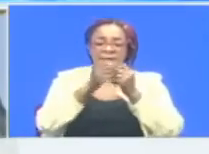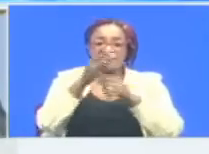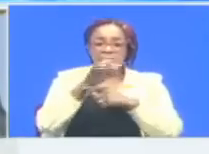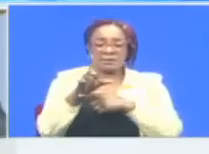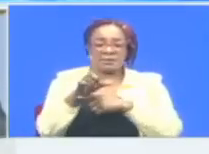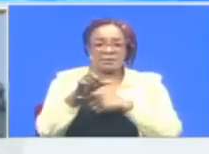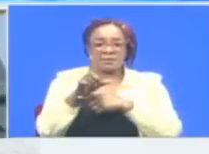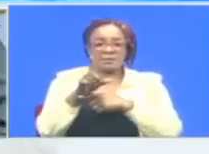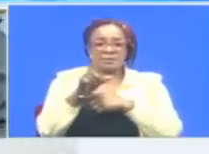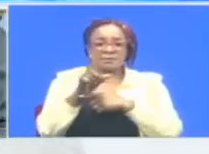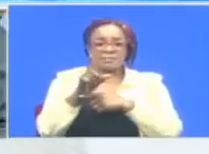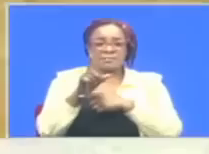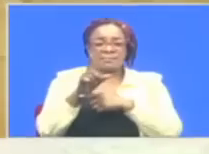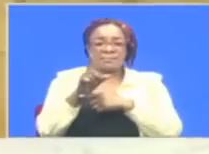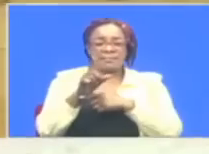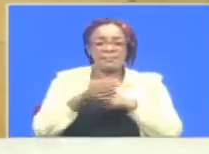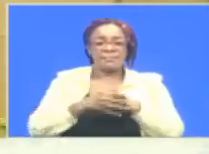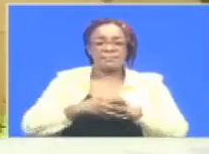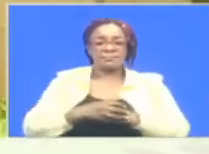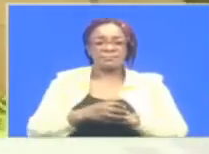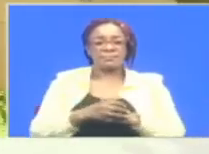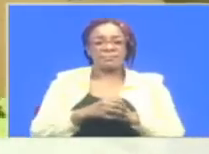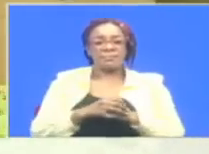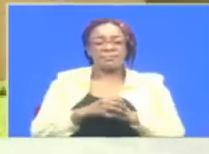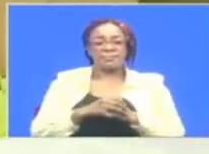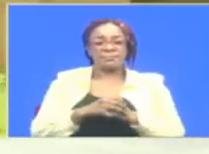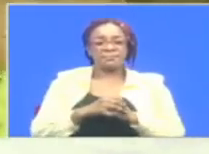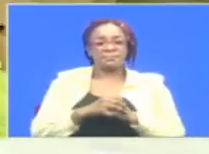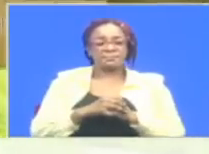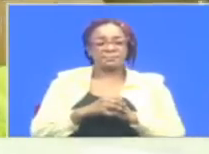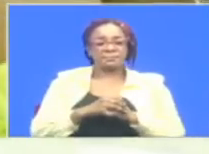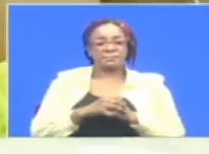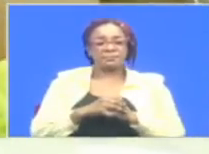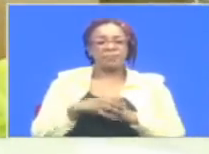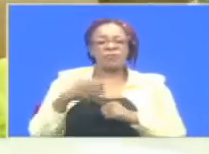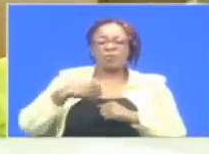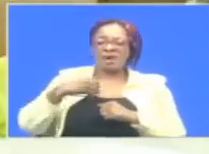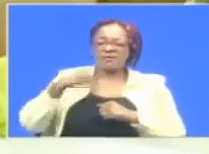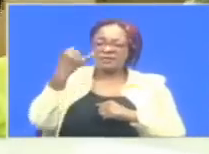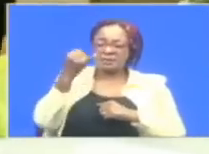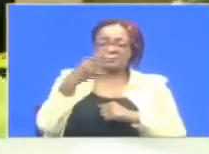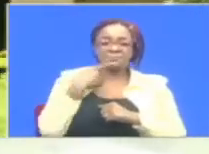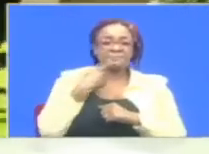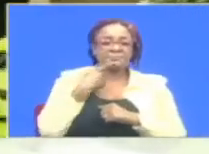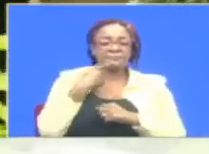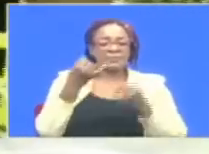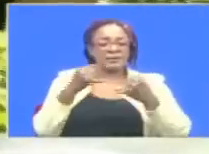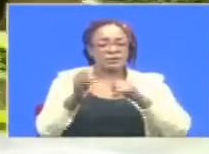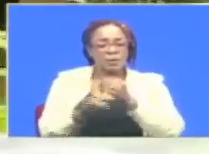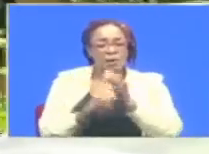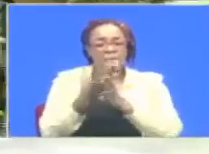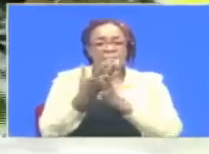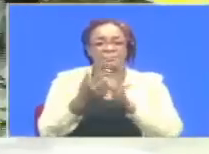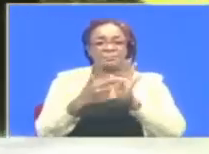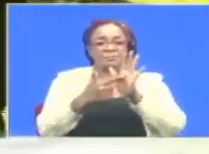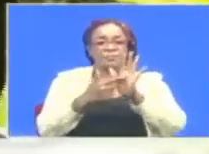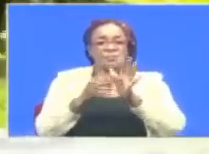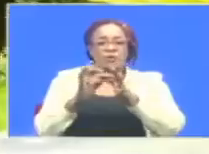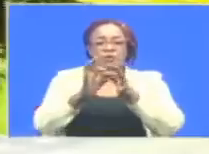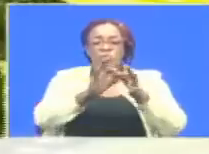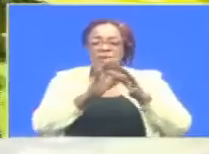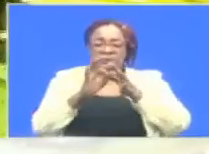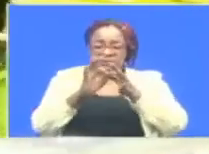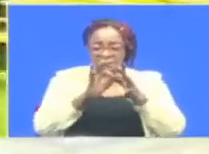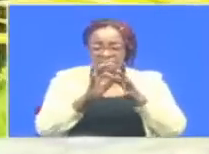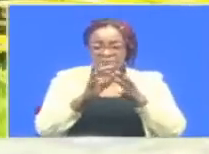Here is that conversation. But there is this notion that even in trying to come out and show unity in front of the